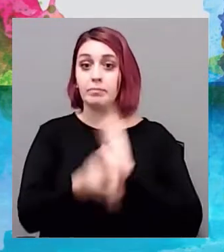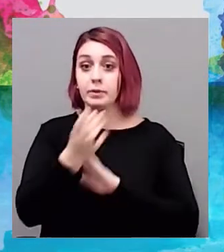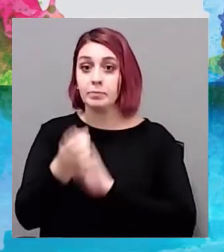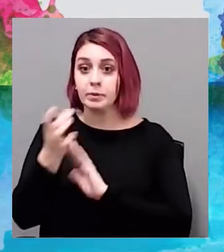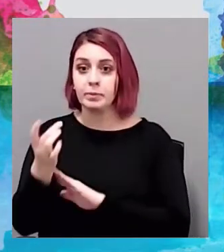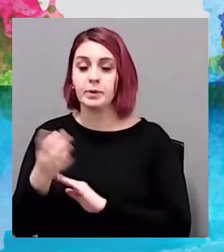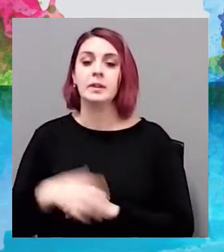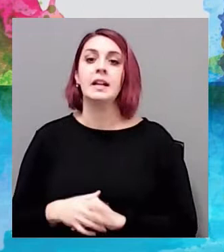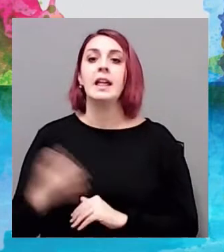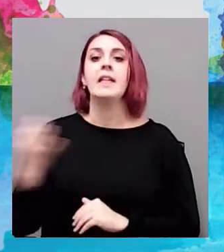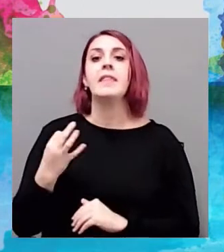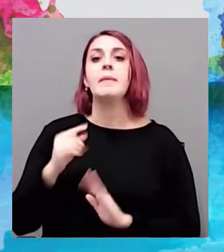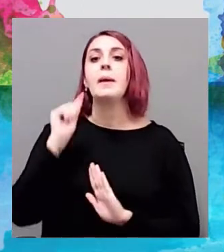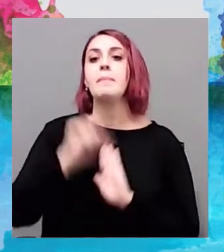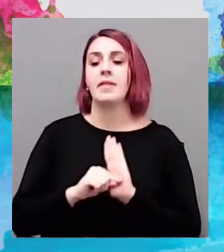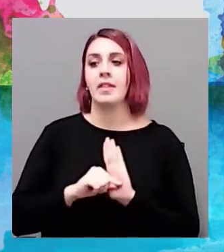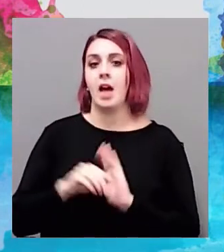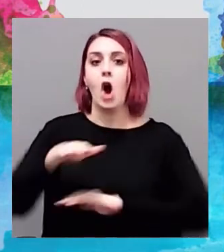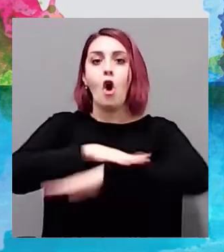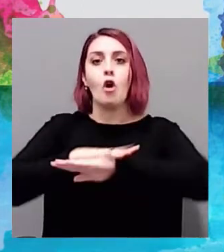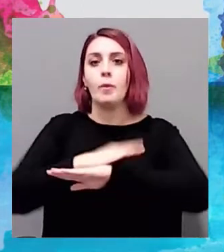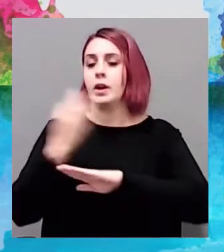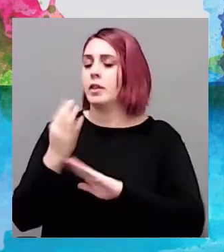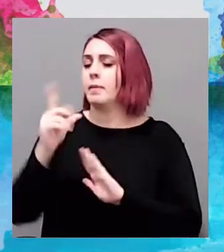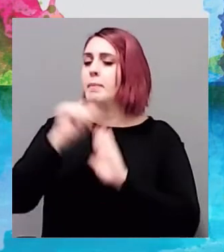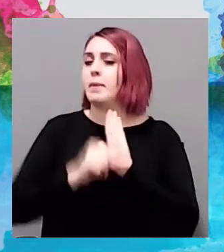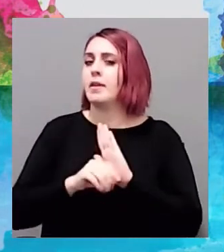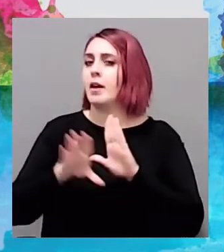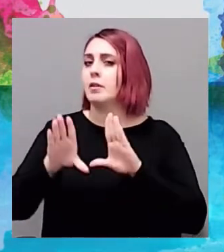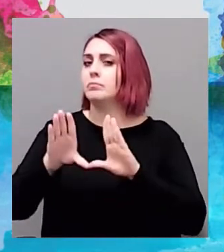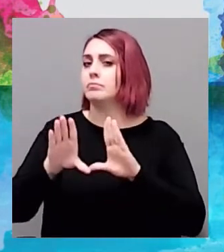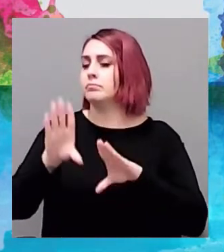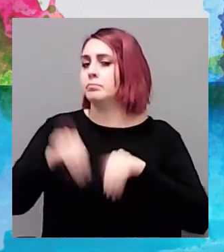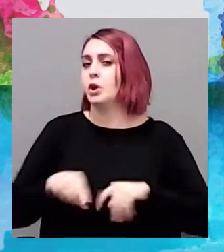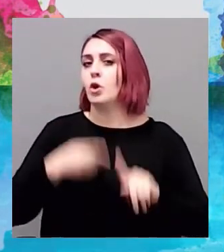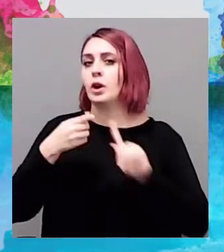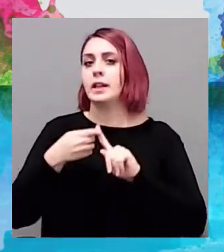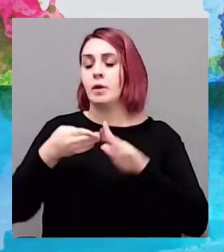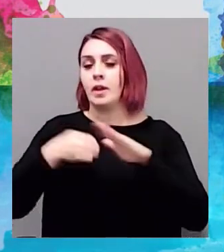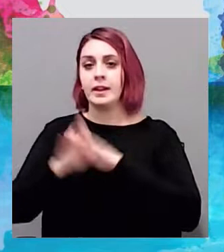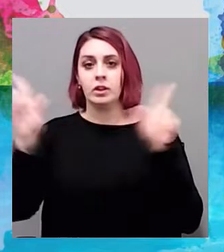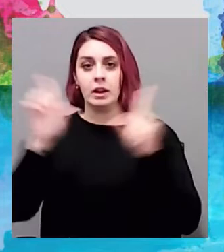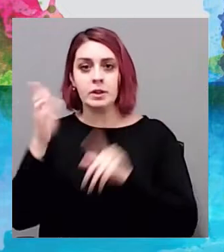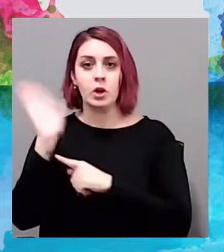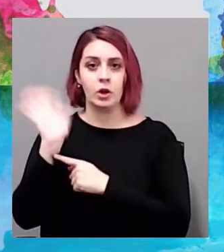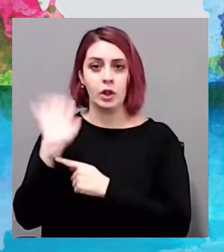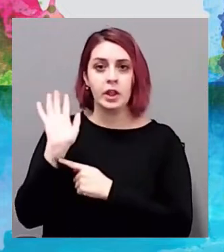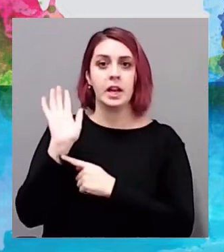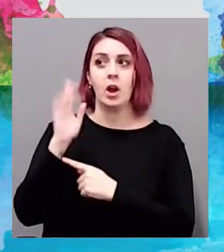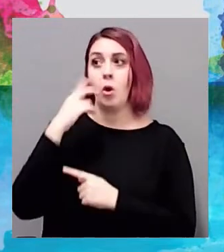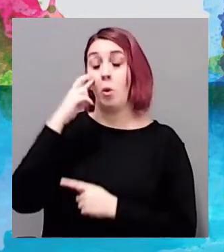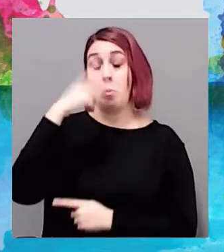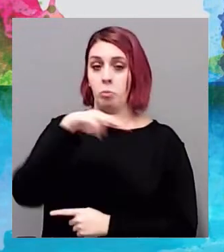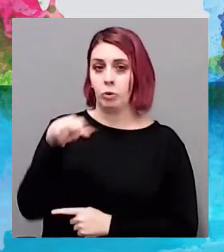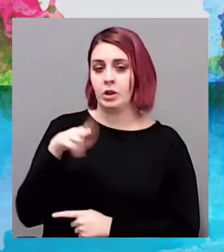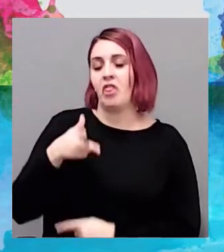that regulate this. So we have to implement measures so that access to television, the